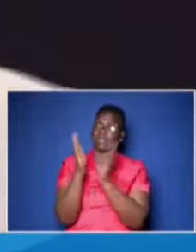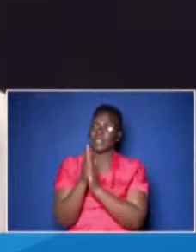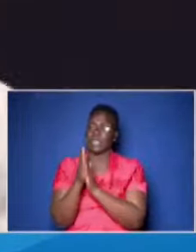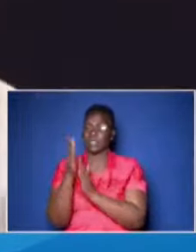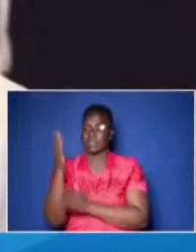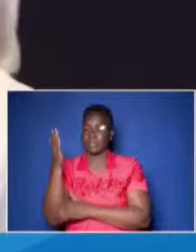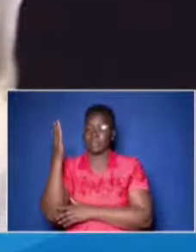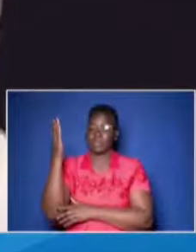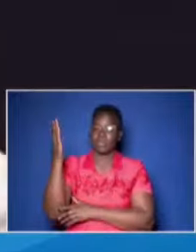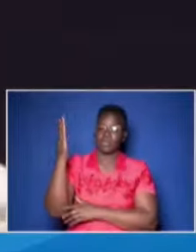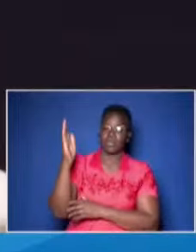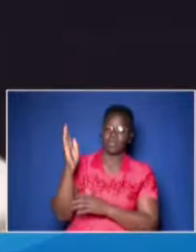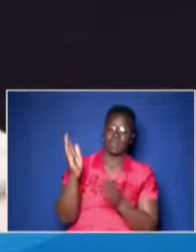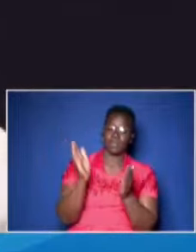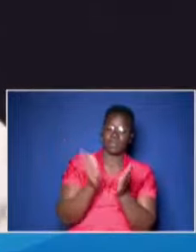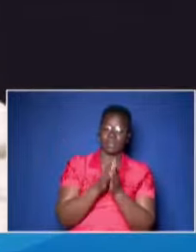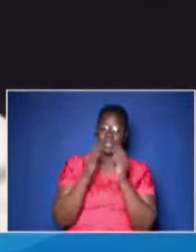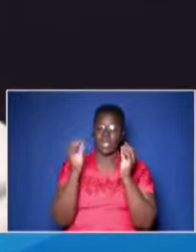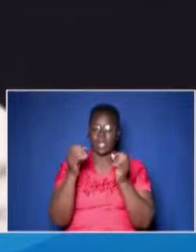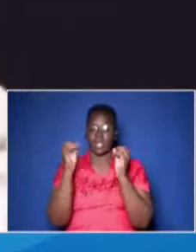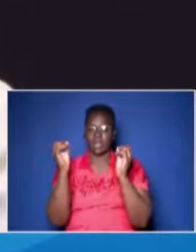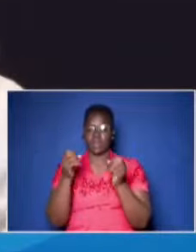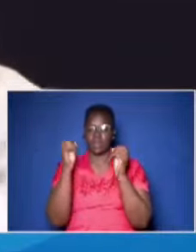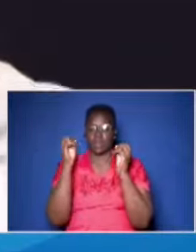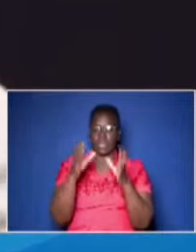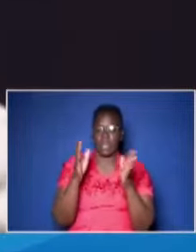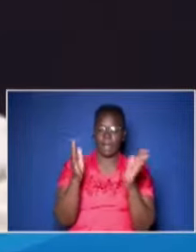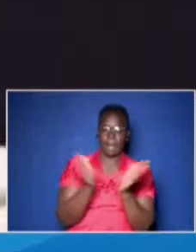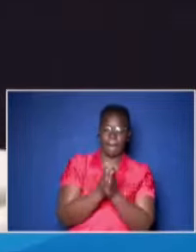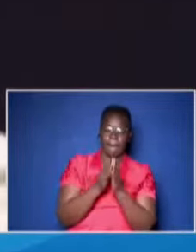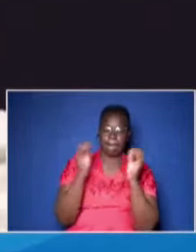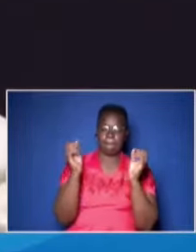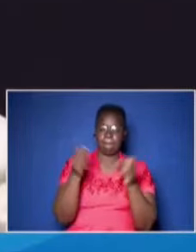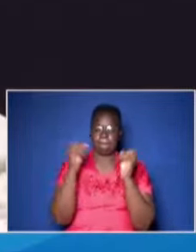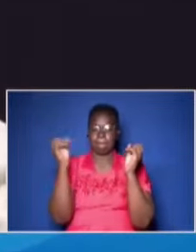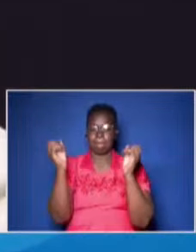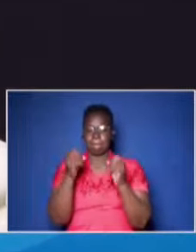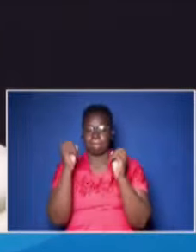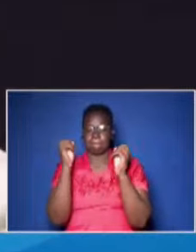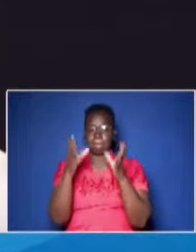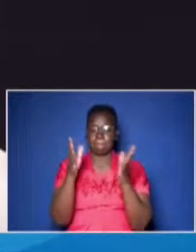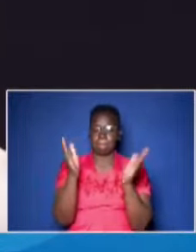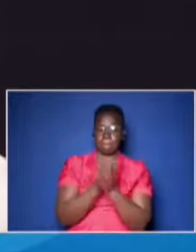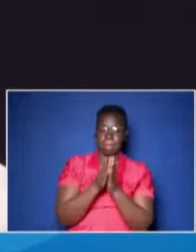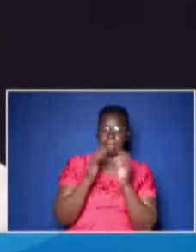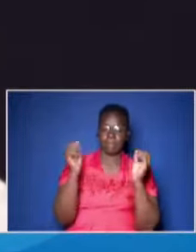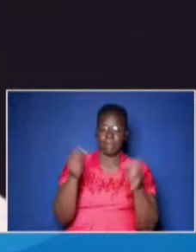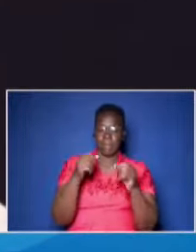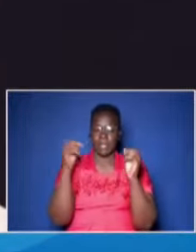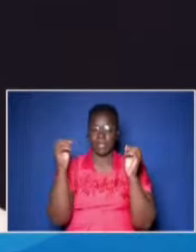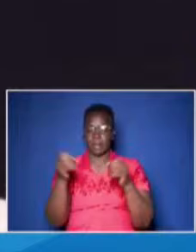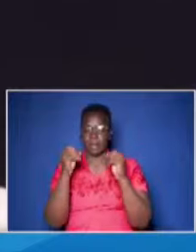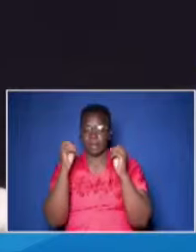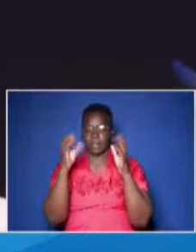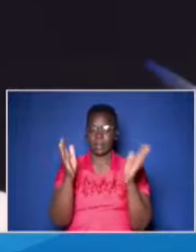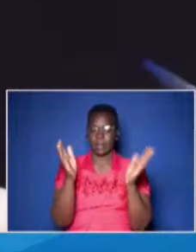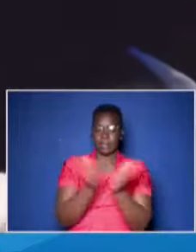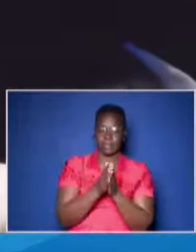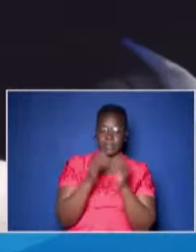go hallelujah hallel hallelujah brother